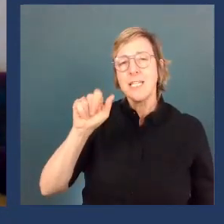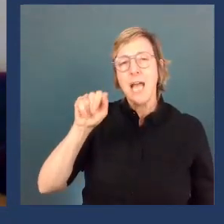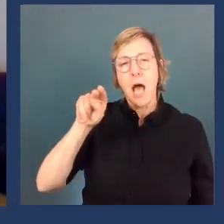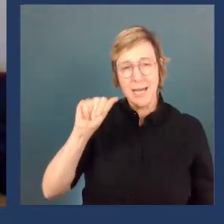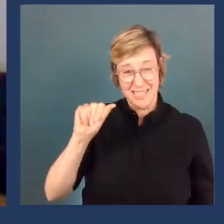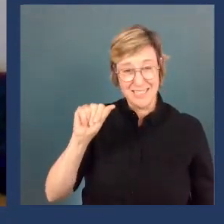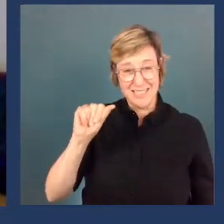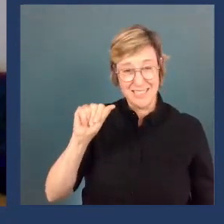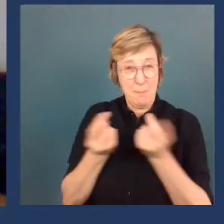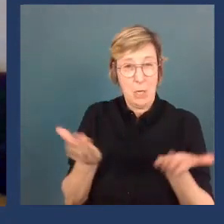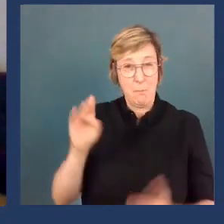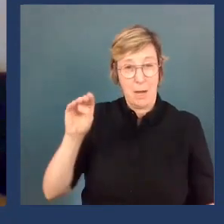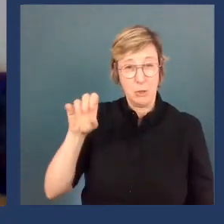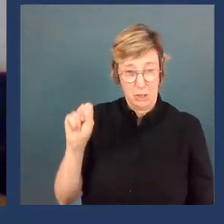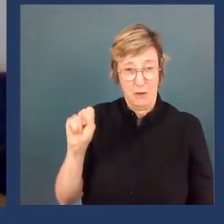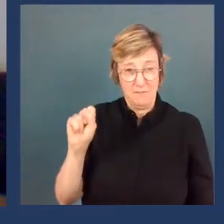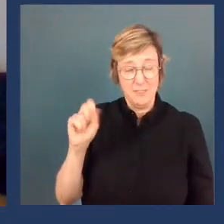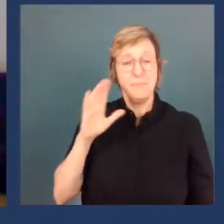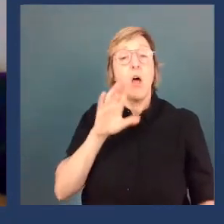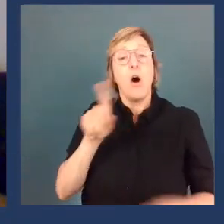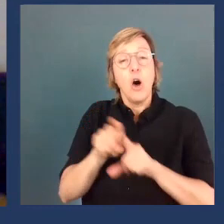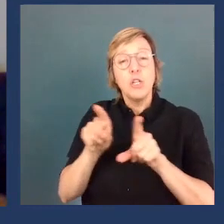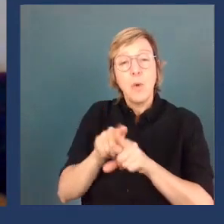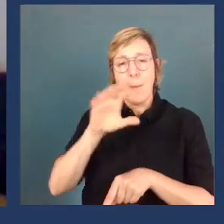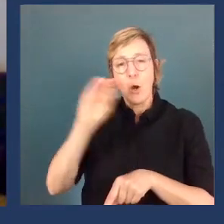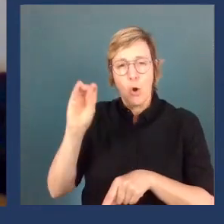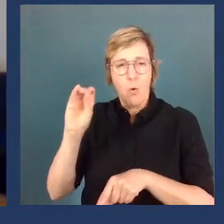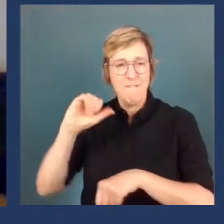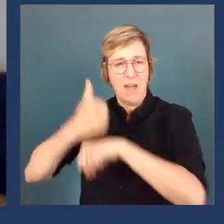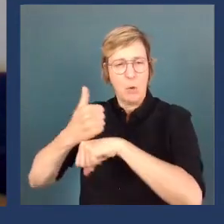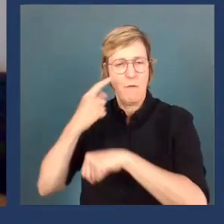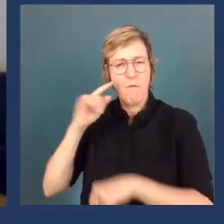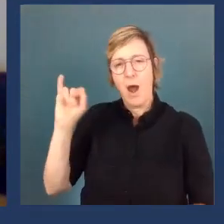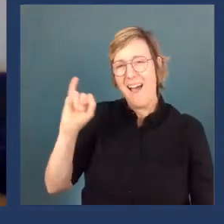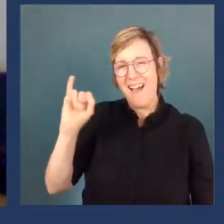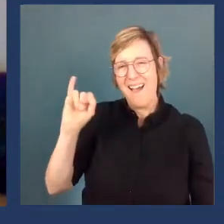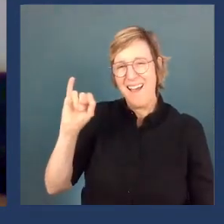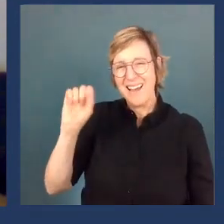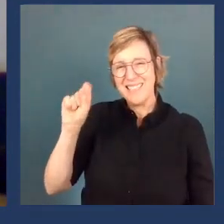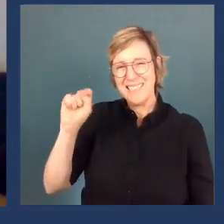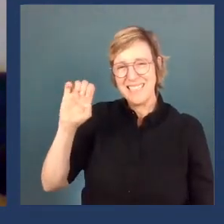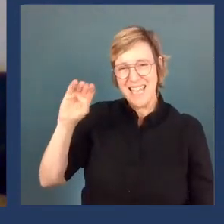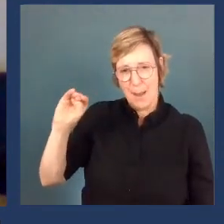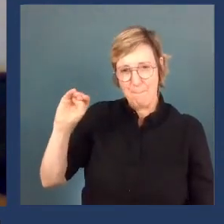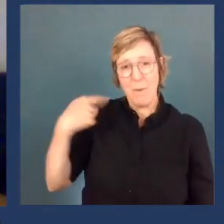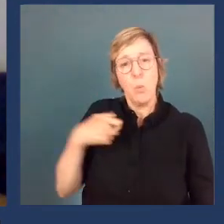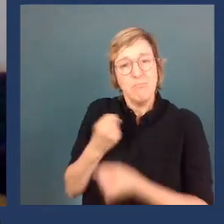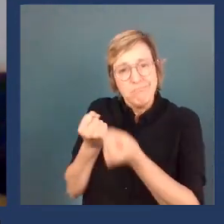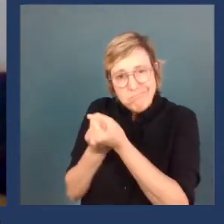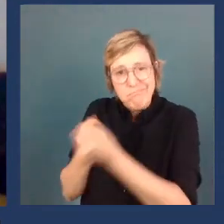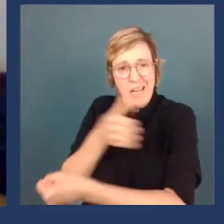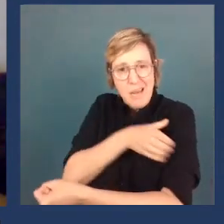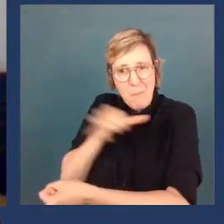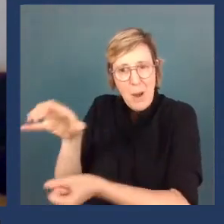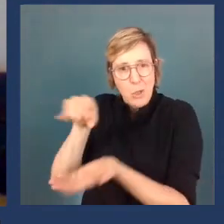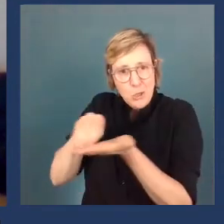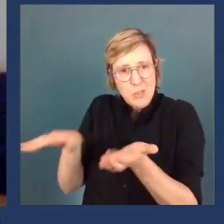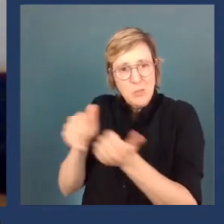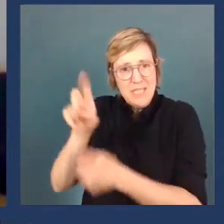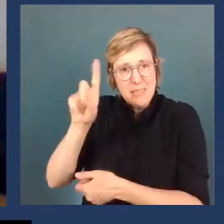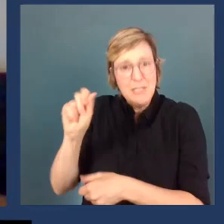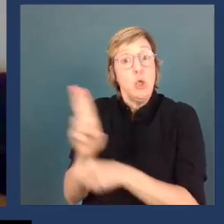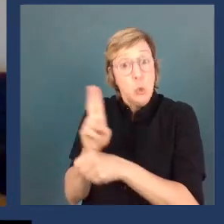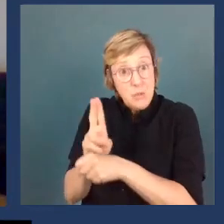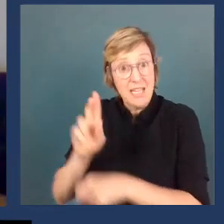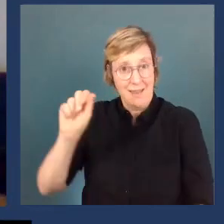assistant. And I'm also the co-founder of iSTEM, where we work to empower students and professionals with disabilities using AI. So